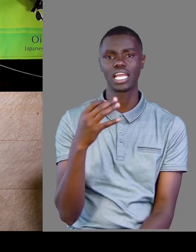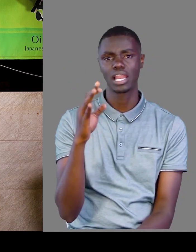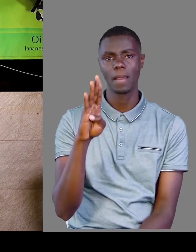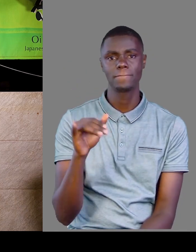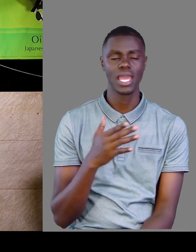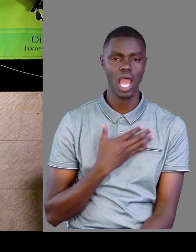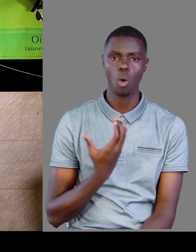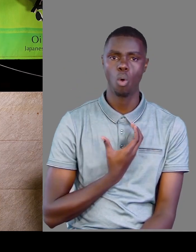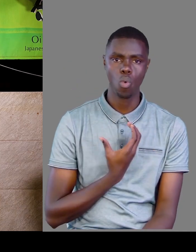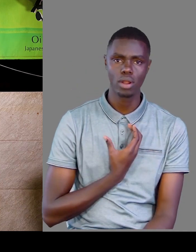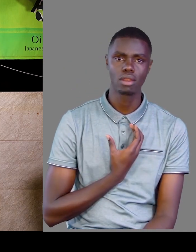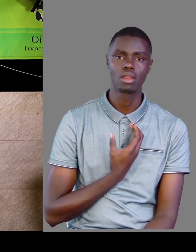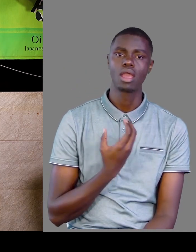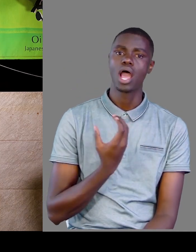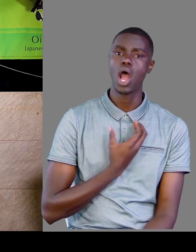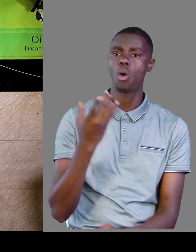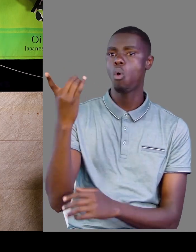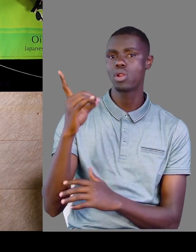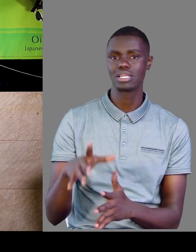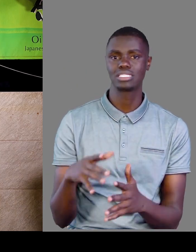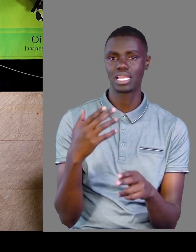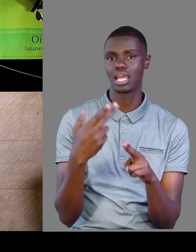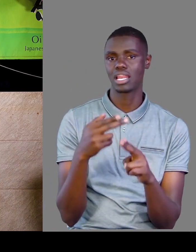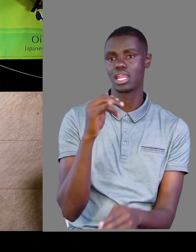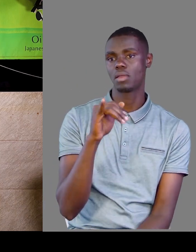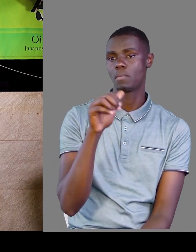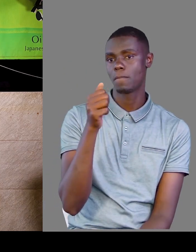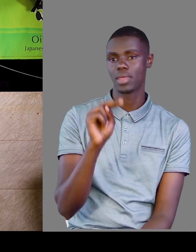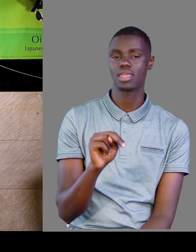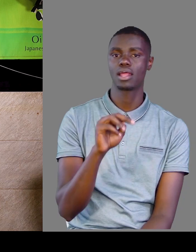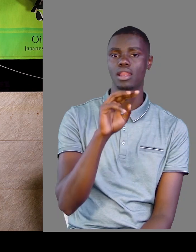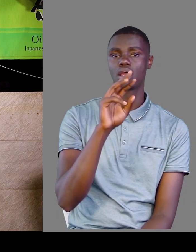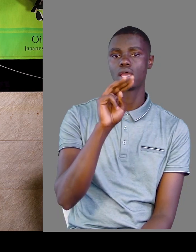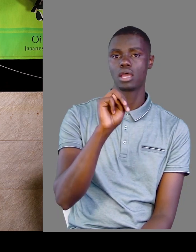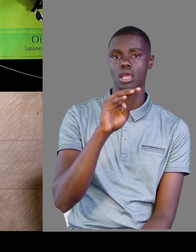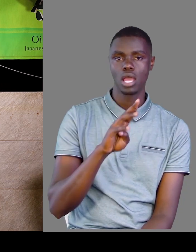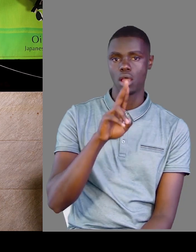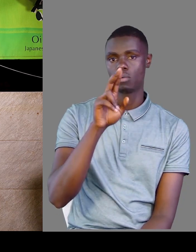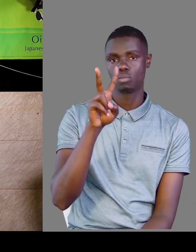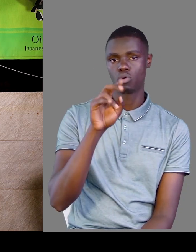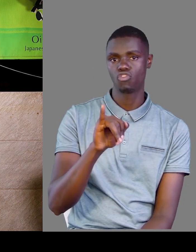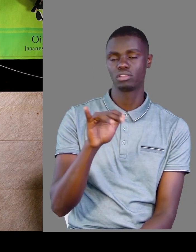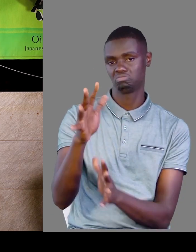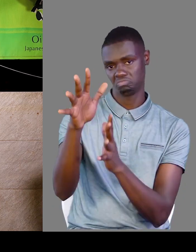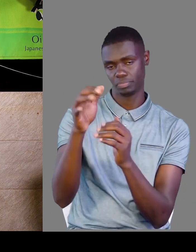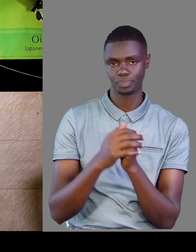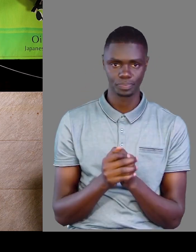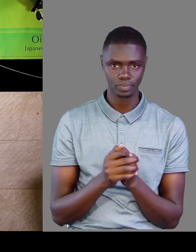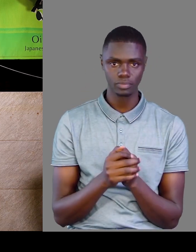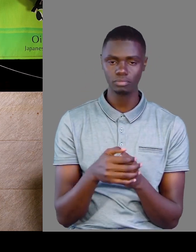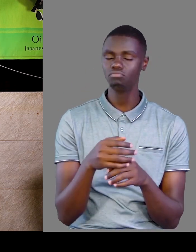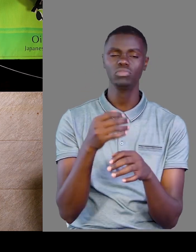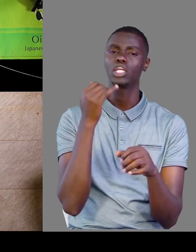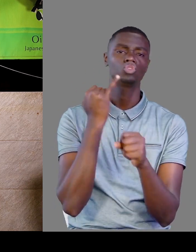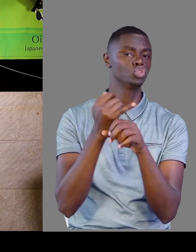by our own very own designer called Ian Mashaka Mkuvi. Big shout out. Shout out to you.